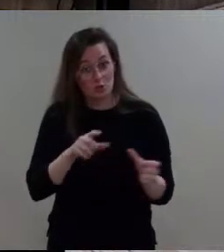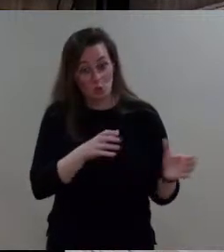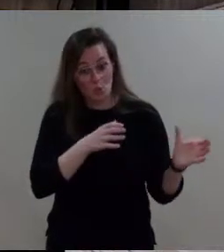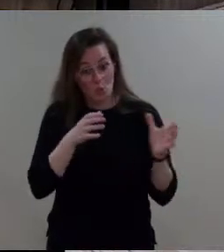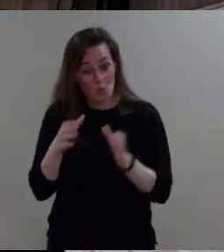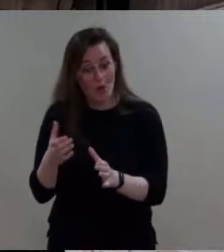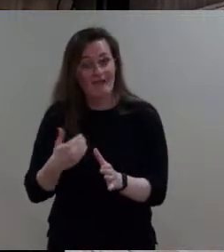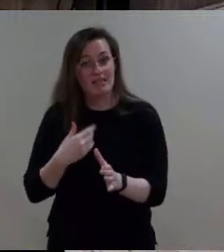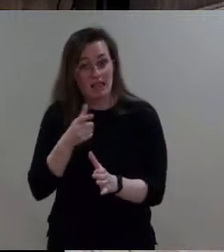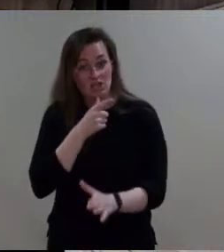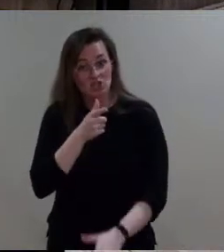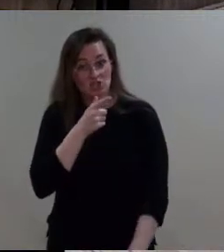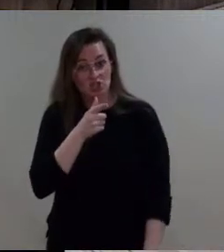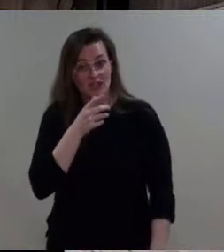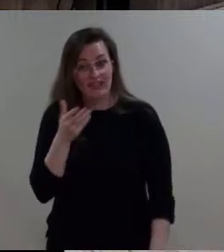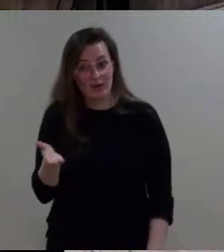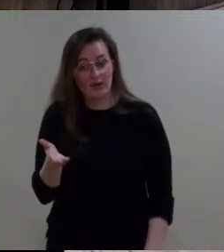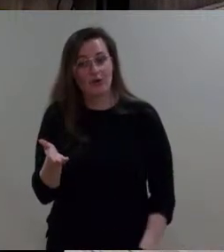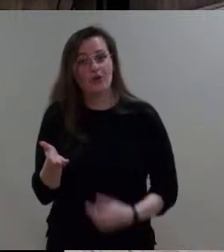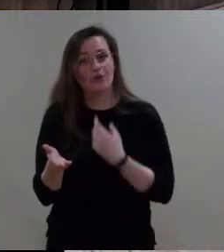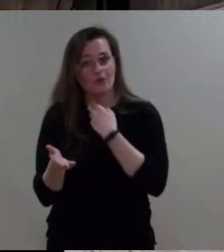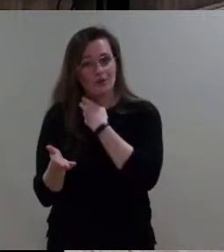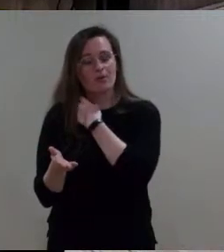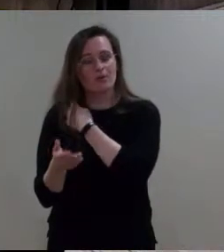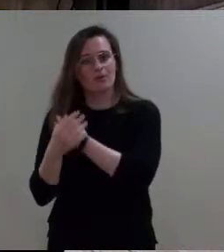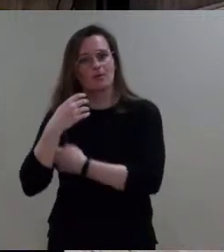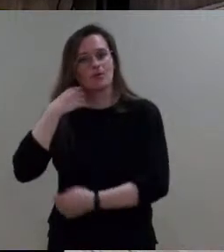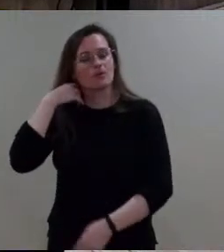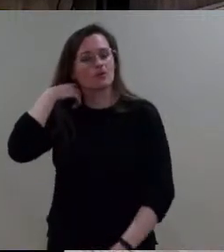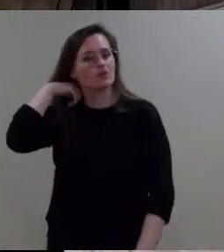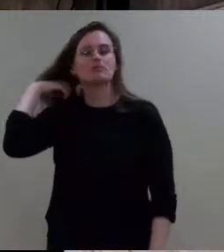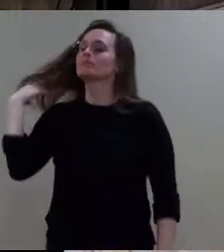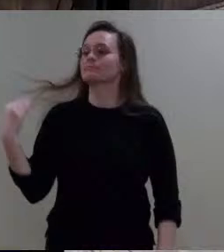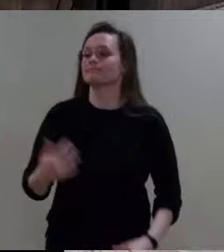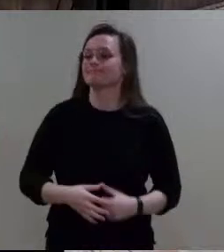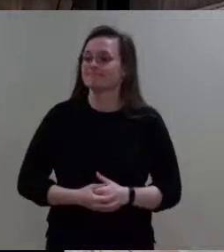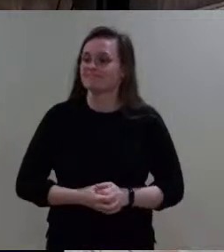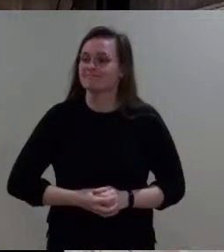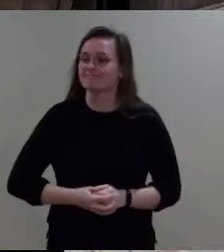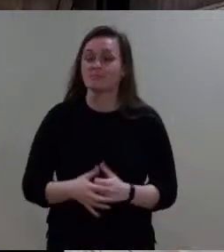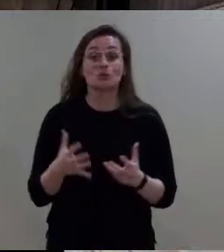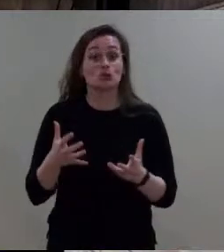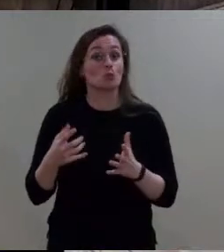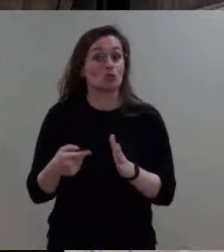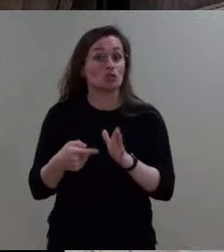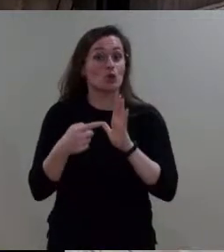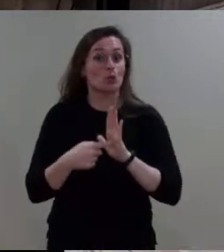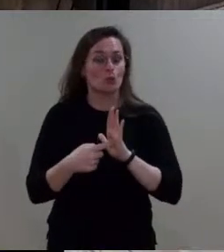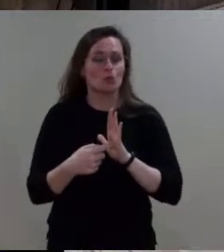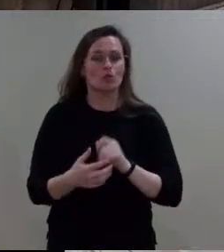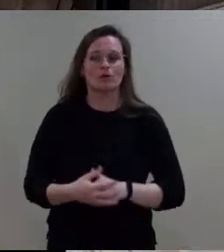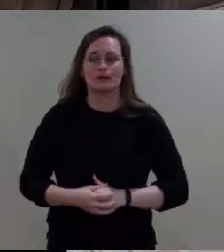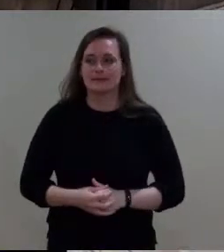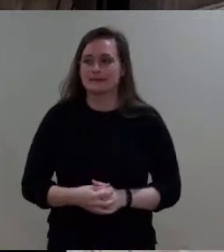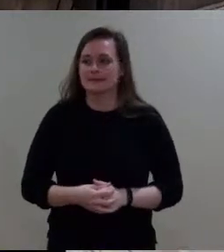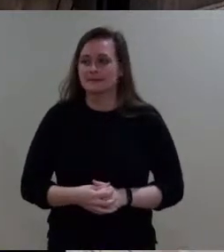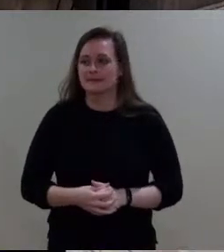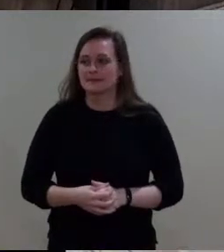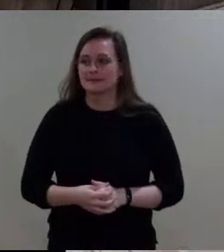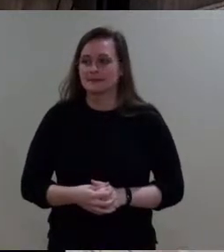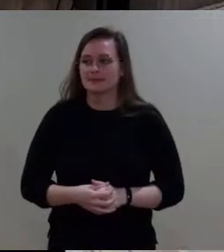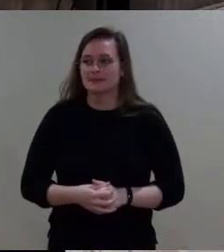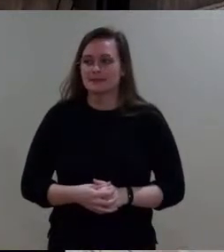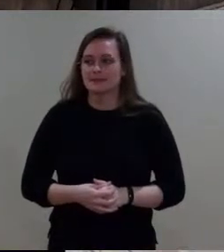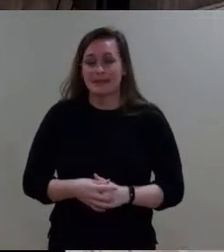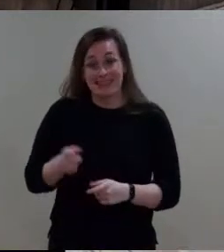wanted to show us was, so for example, if they're thinking about students, of course, at this university, it's all